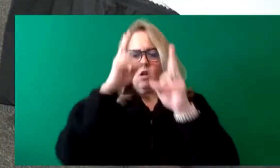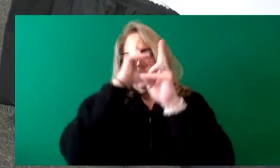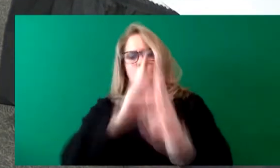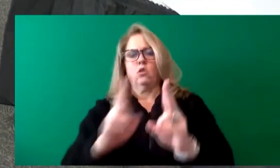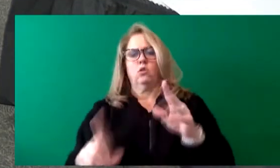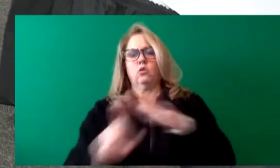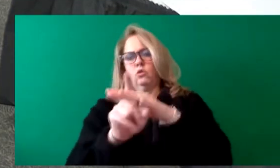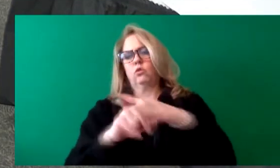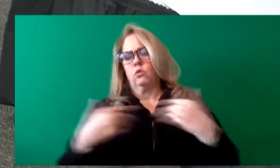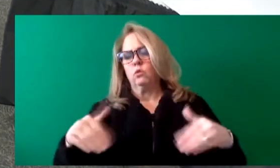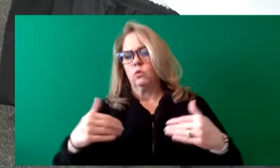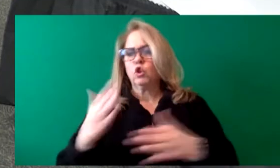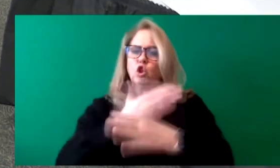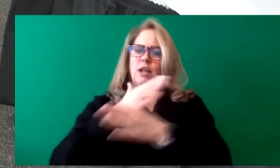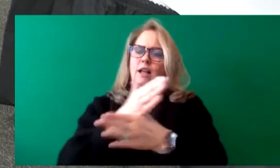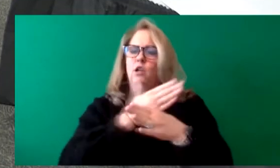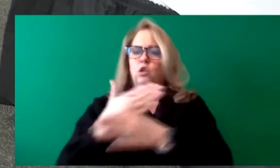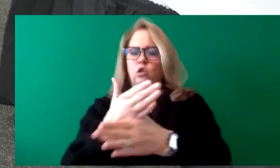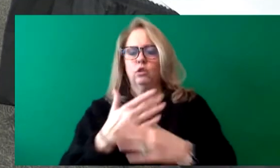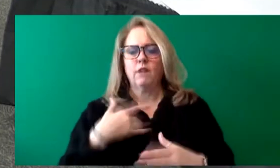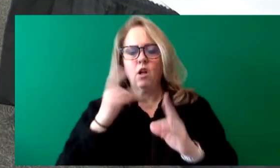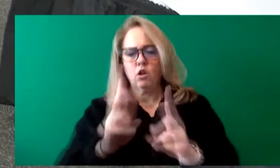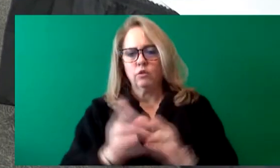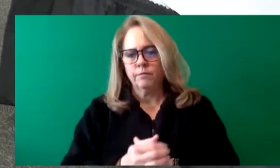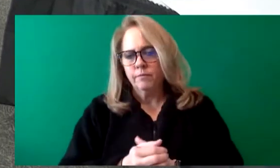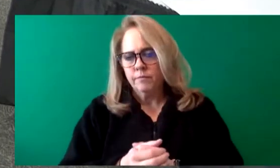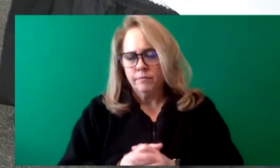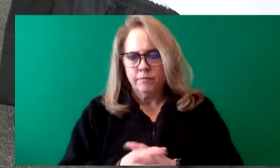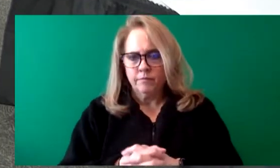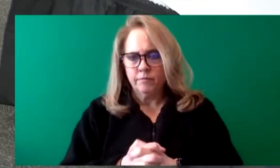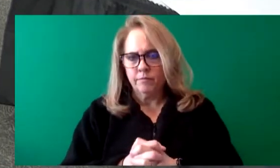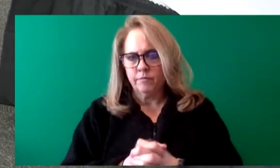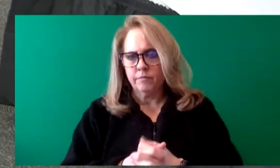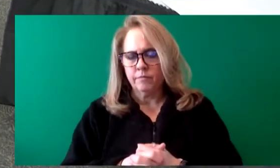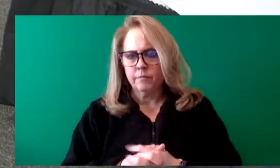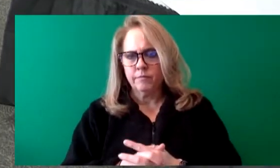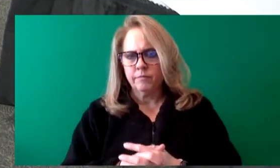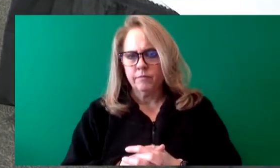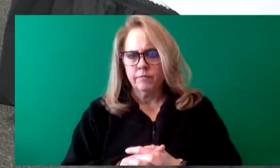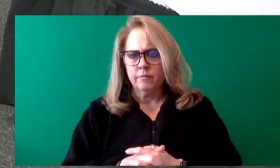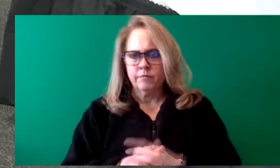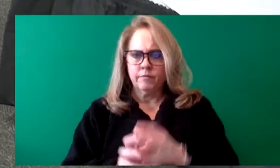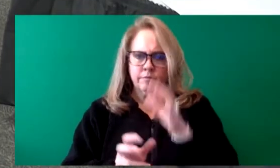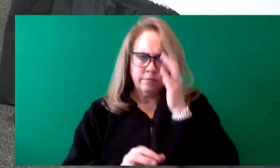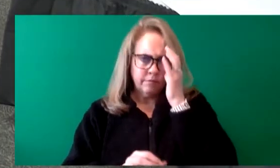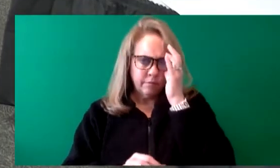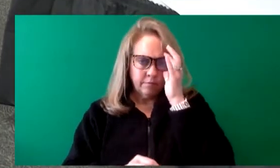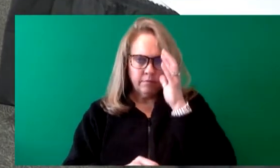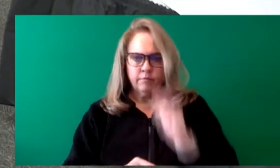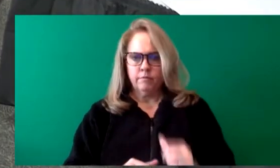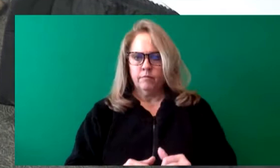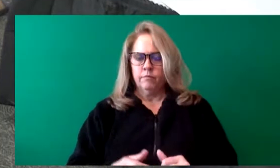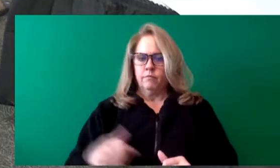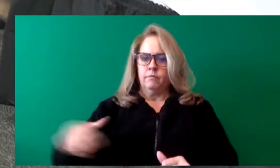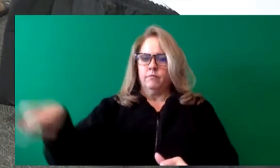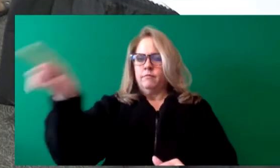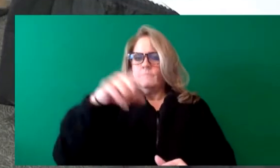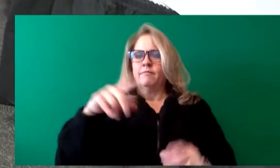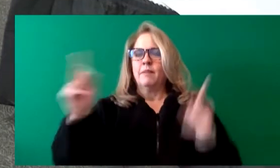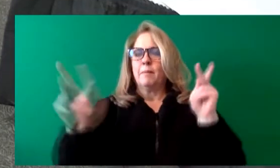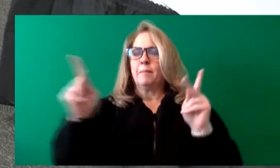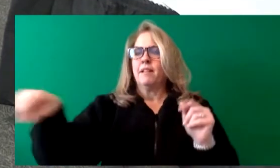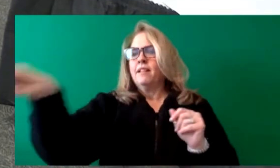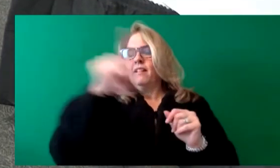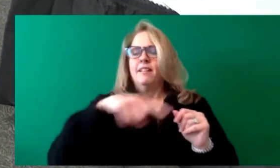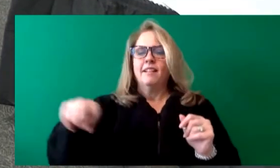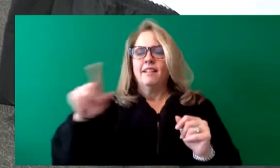We're good? They're all extroverts. So anyway, thank you again. Thank you. Good job. Dr. Terbush, could